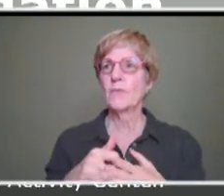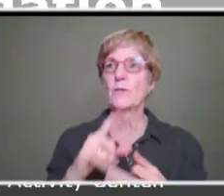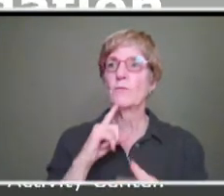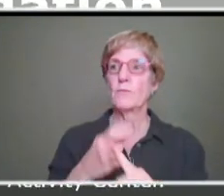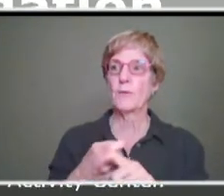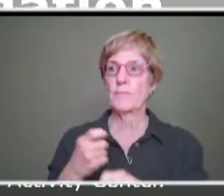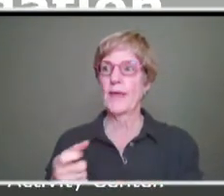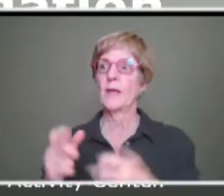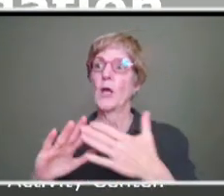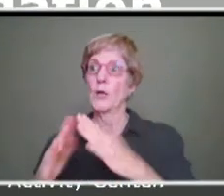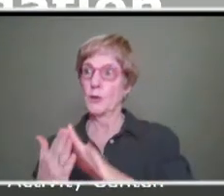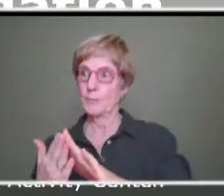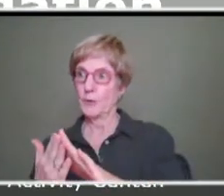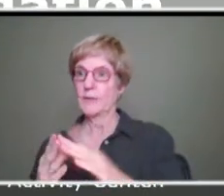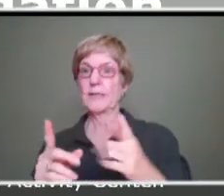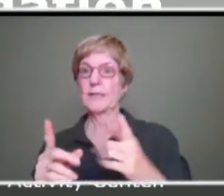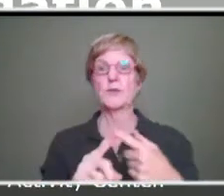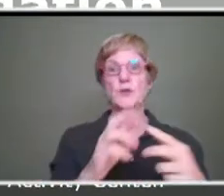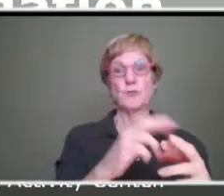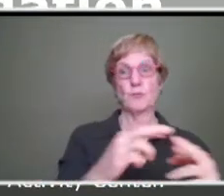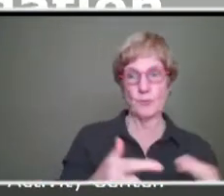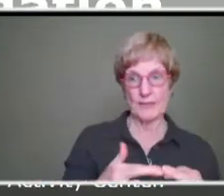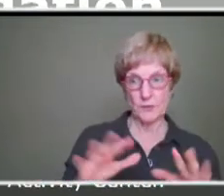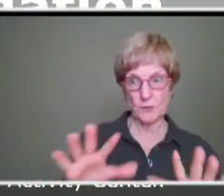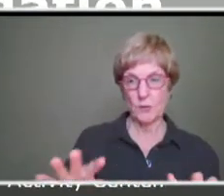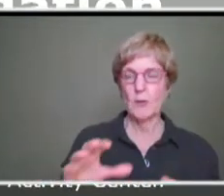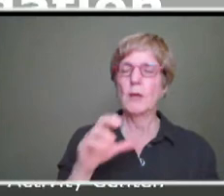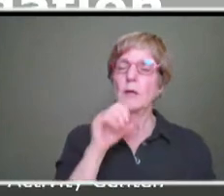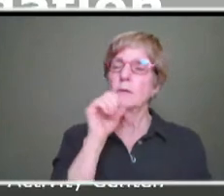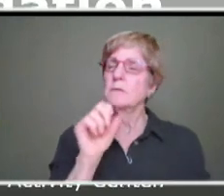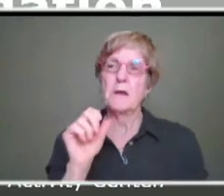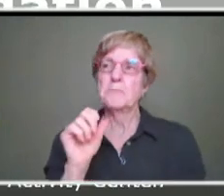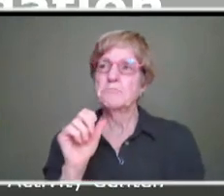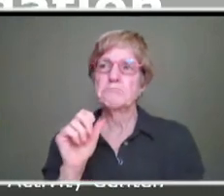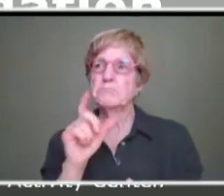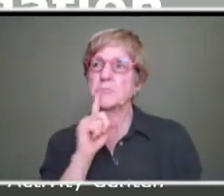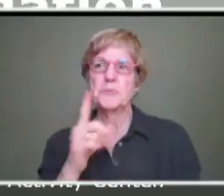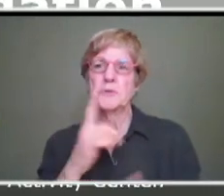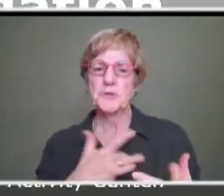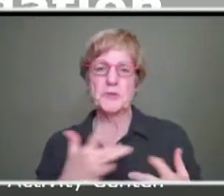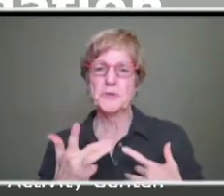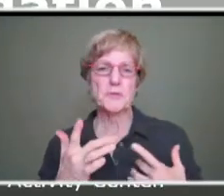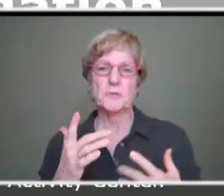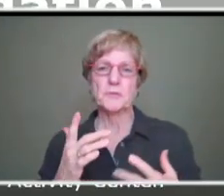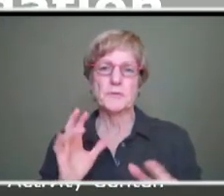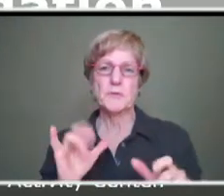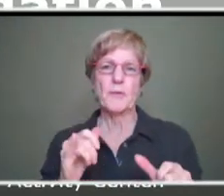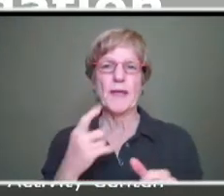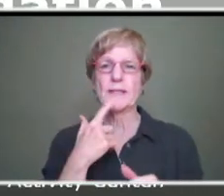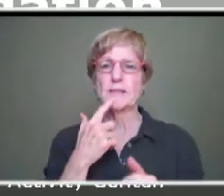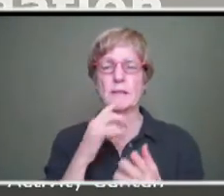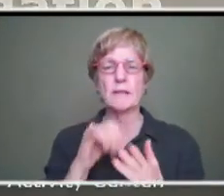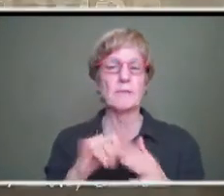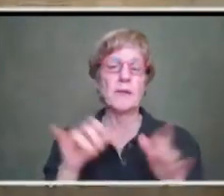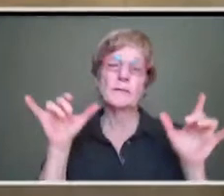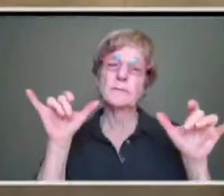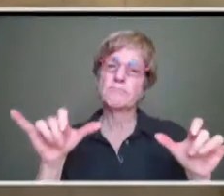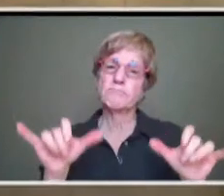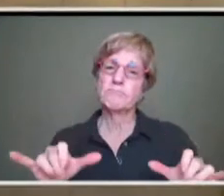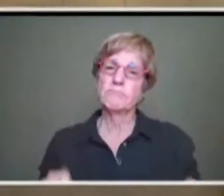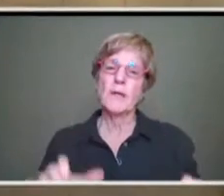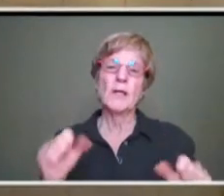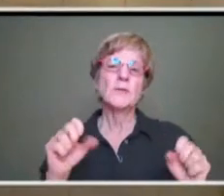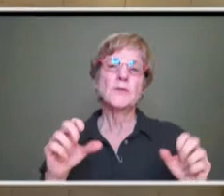Activity Center to Regional but again it doesn't give staff any significant concerns with that and like I said it's conventional so no